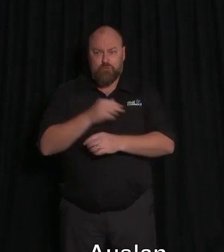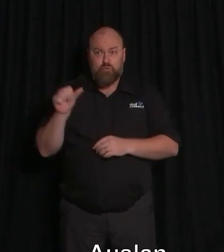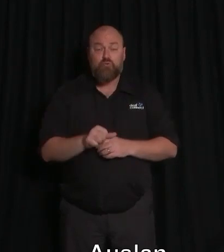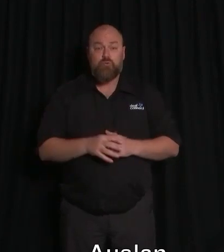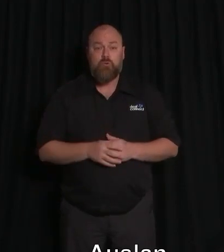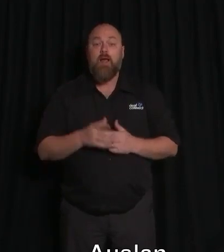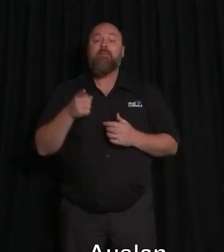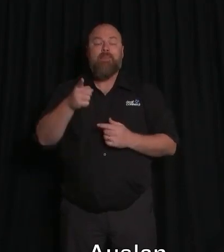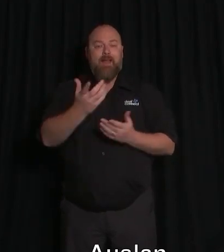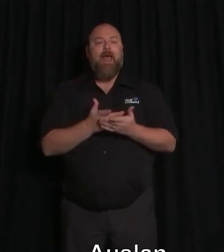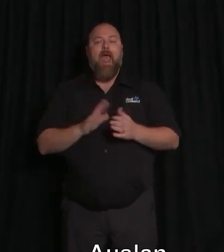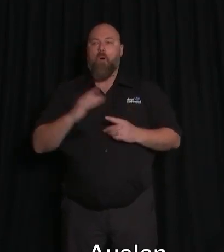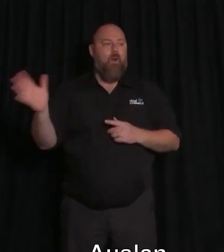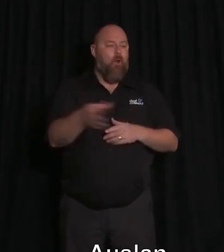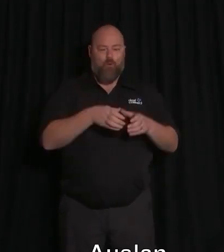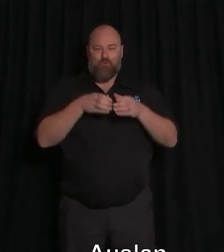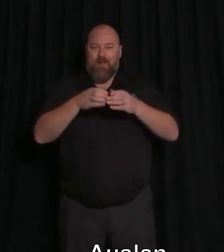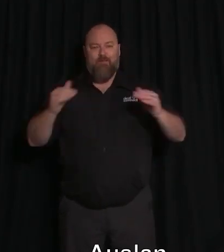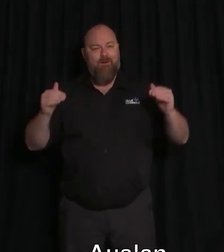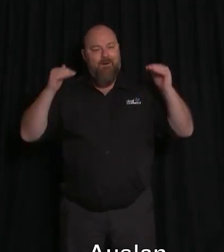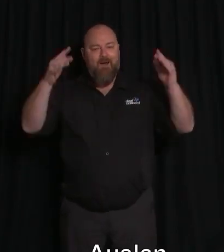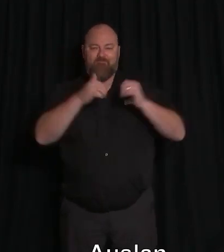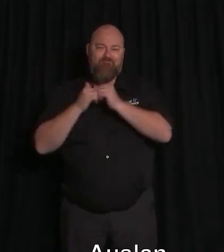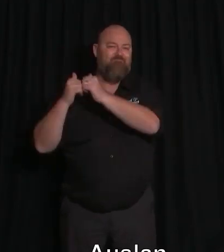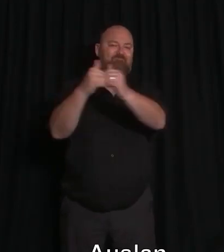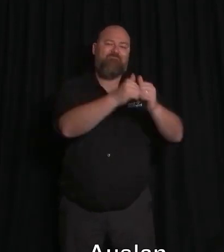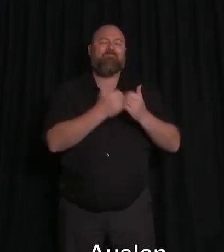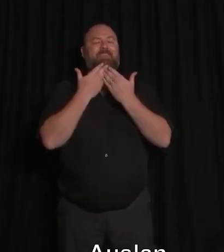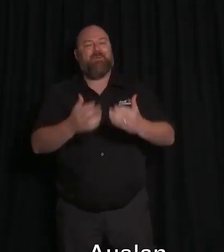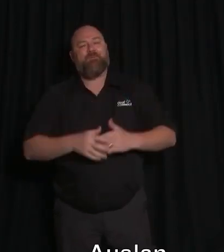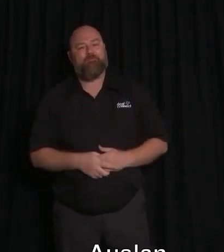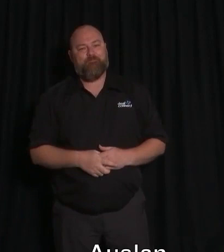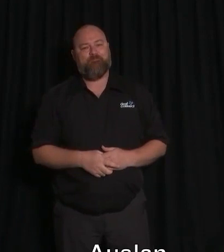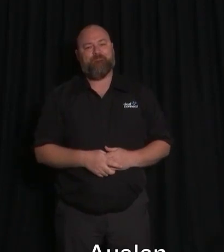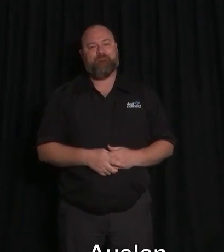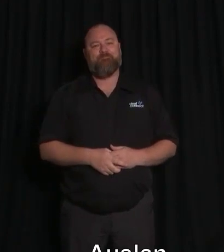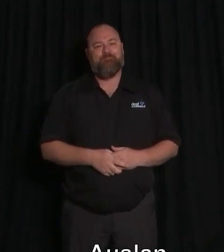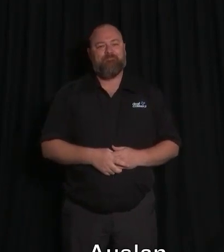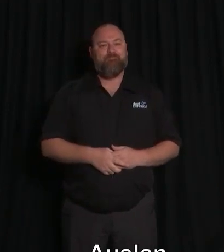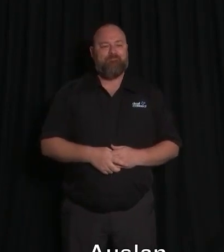we go forward together in solidarity. Thank you so much.